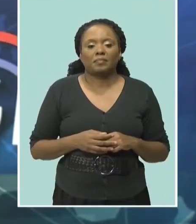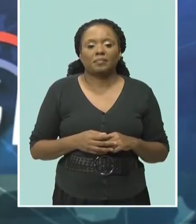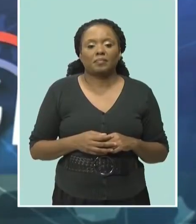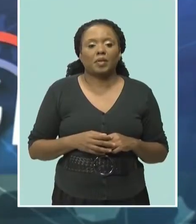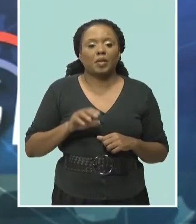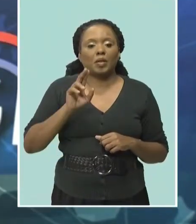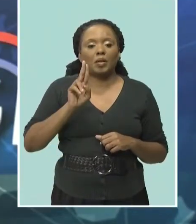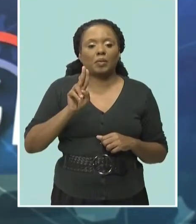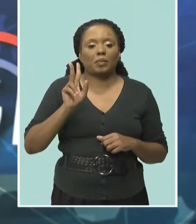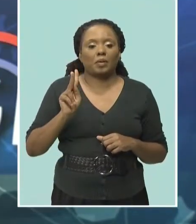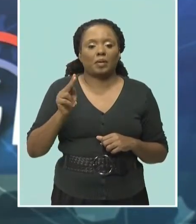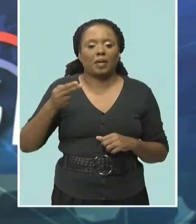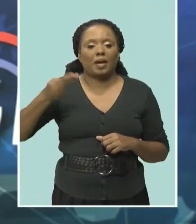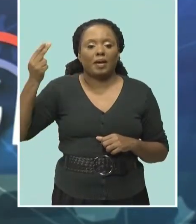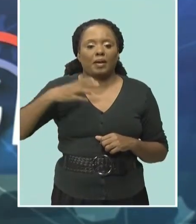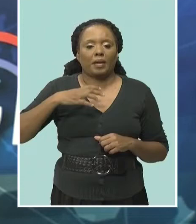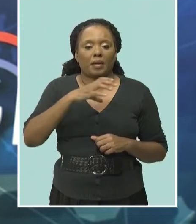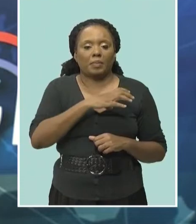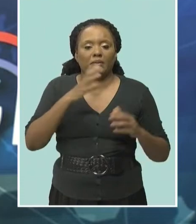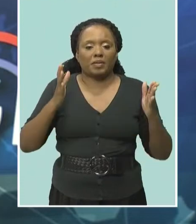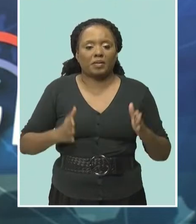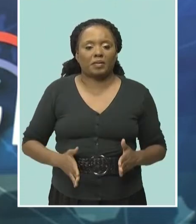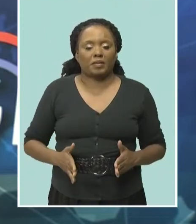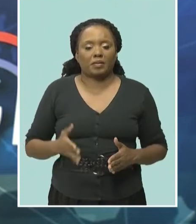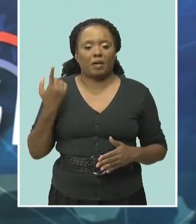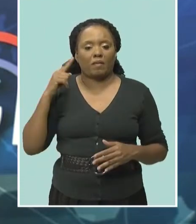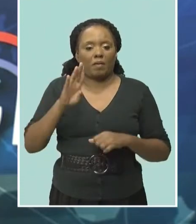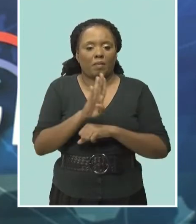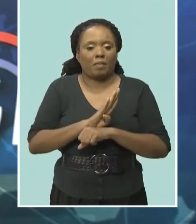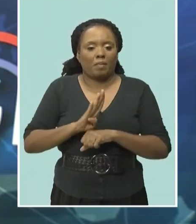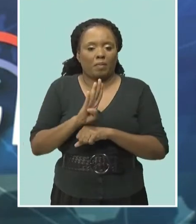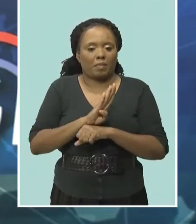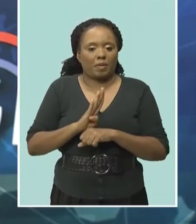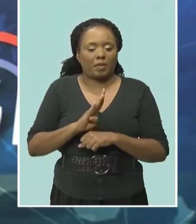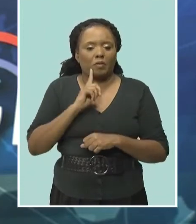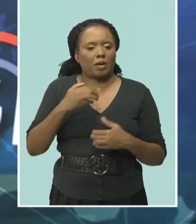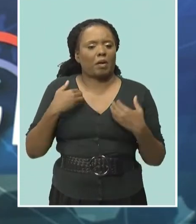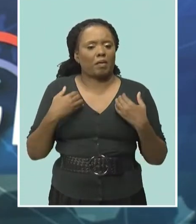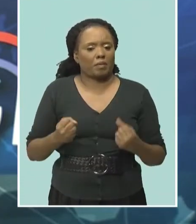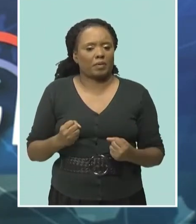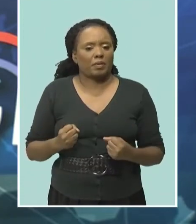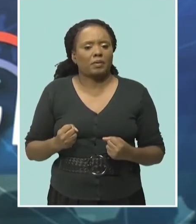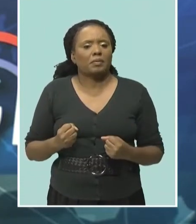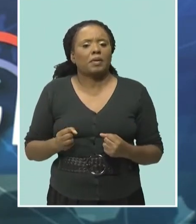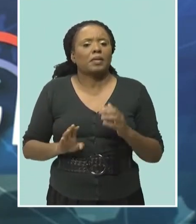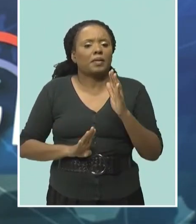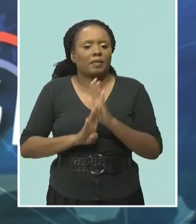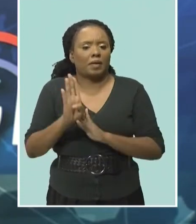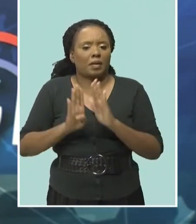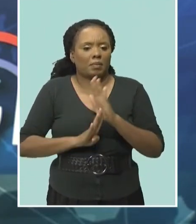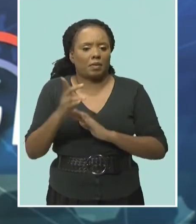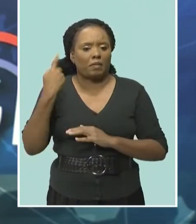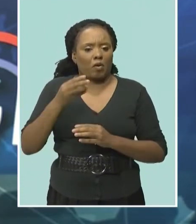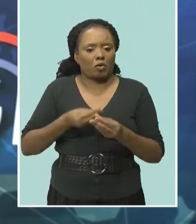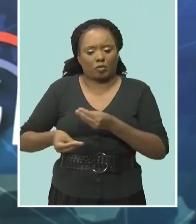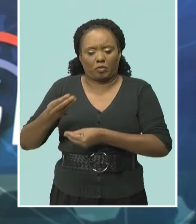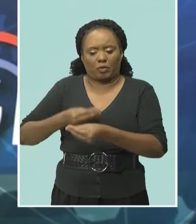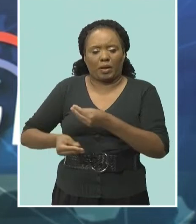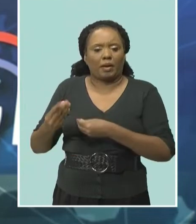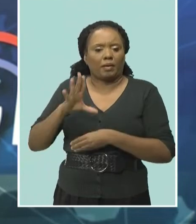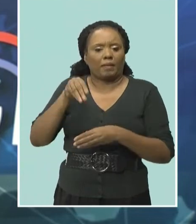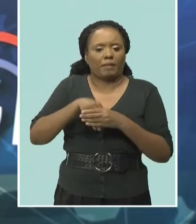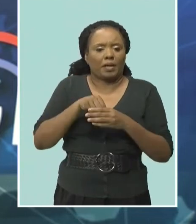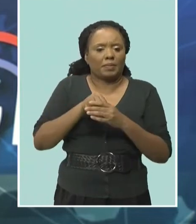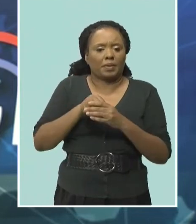The United Kingdom's High Commissioner to Barbados, Scott Furstenwood, is confident that the development of trade and investment links between Barbados